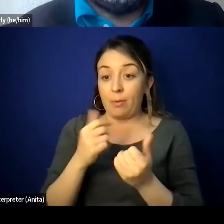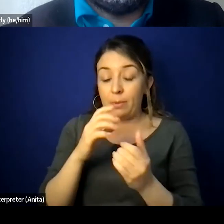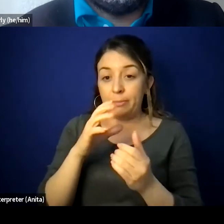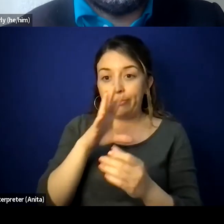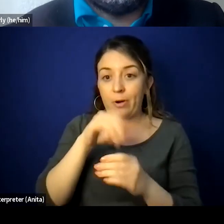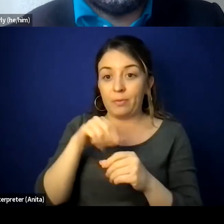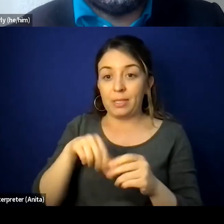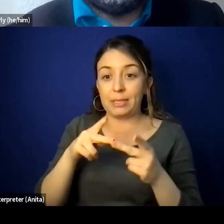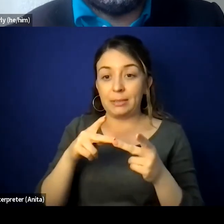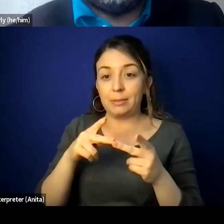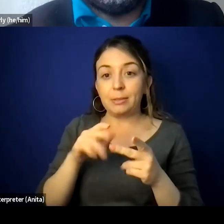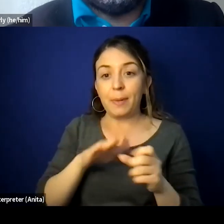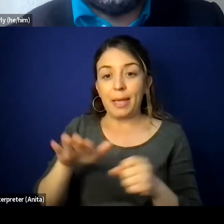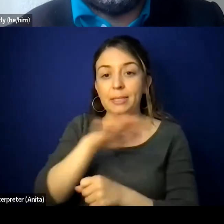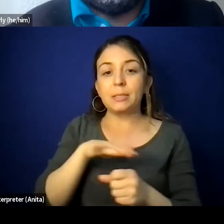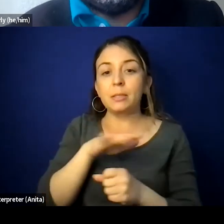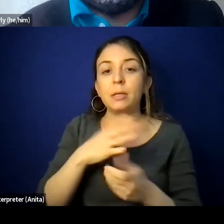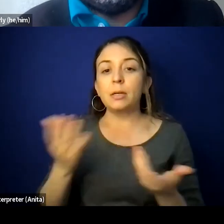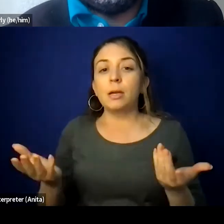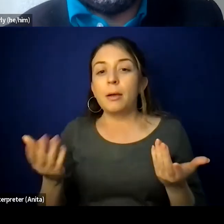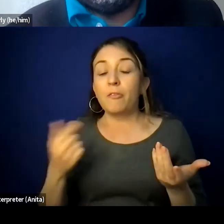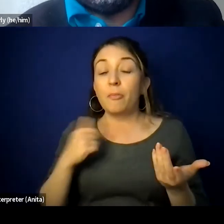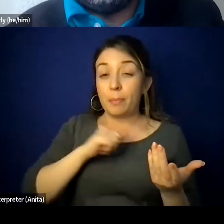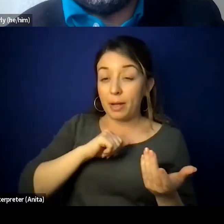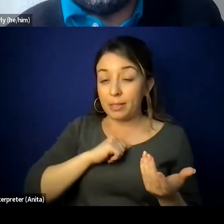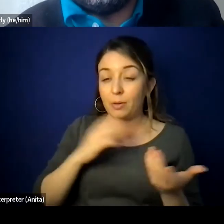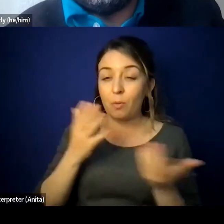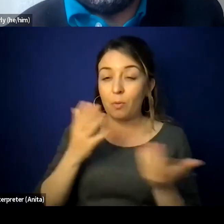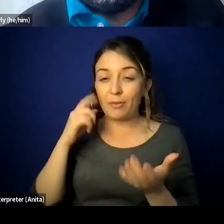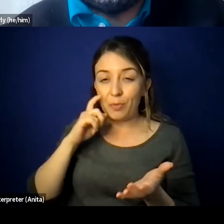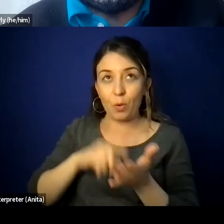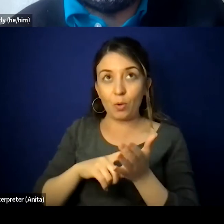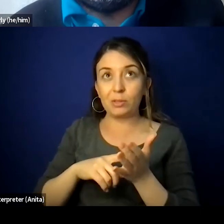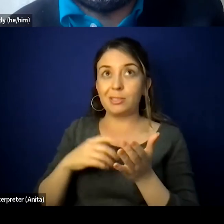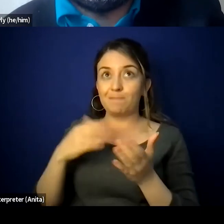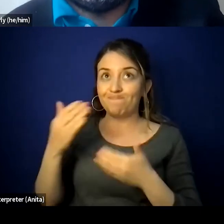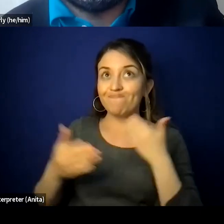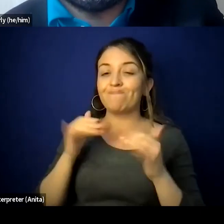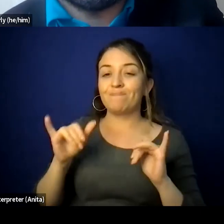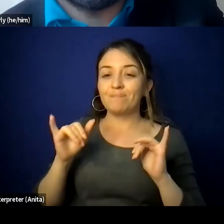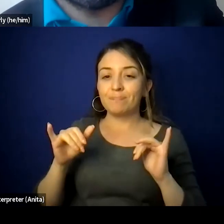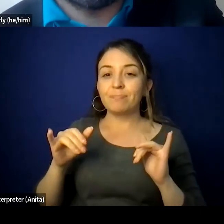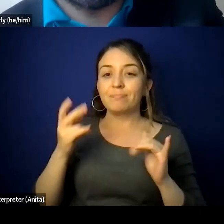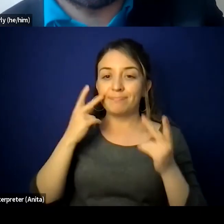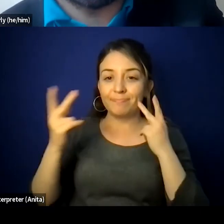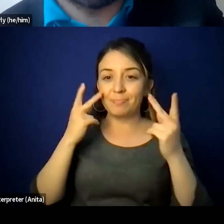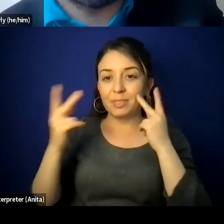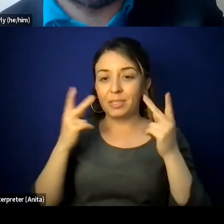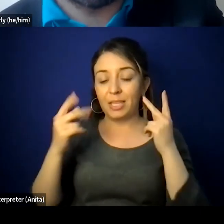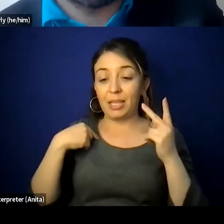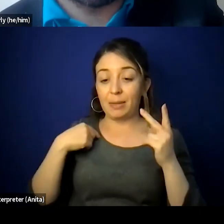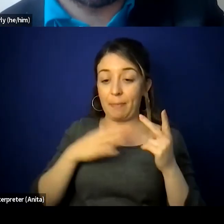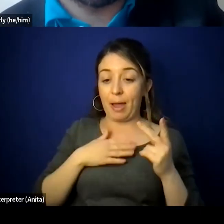And I think for myself, the thing that I'm coming to realize in the last 5 years of being in this particular